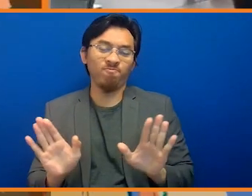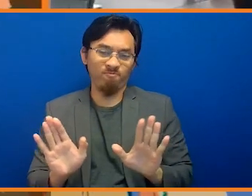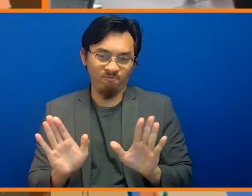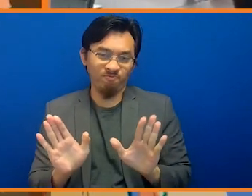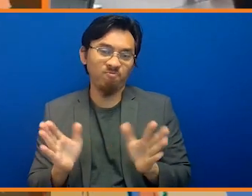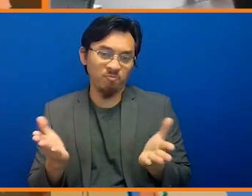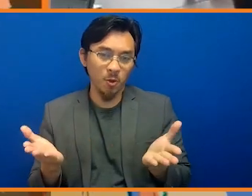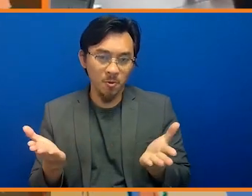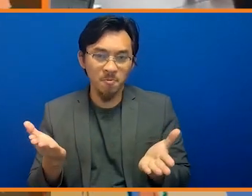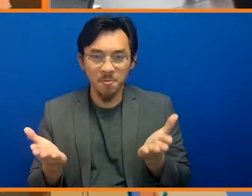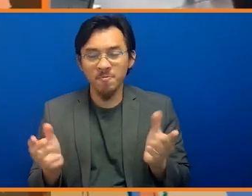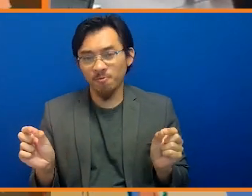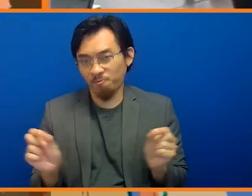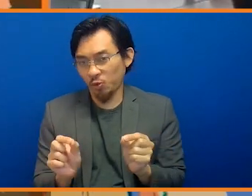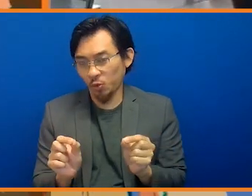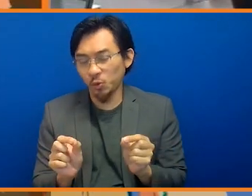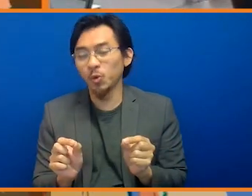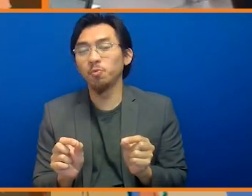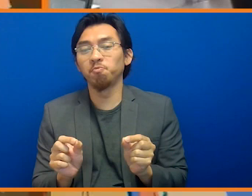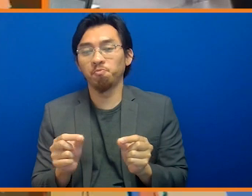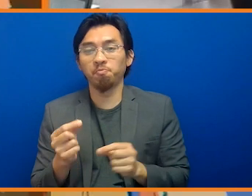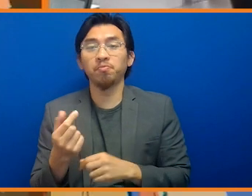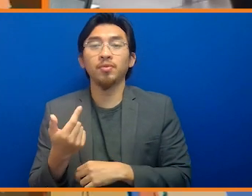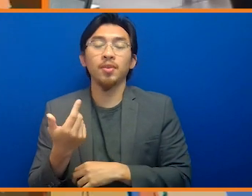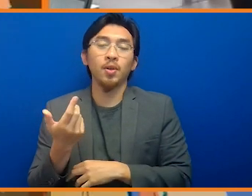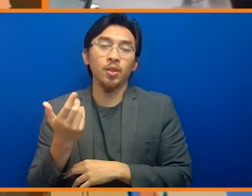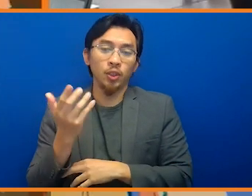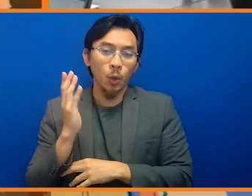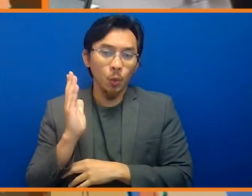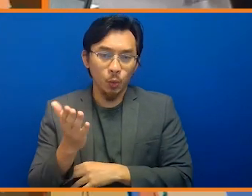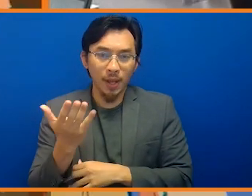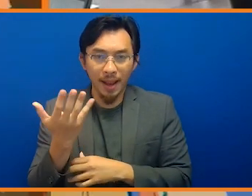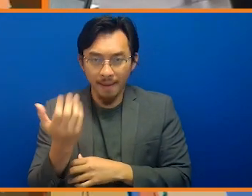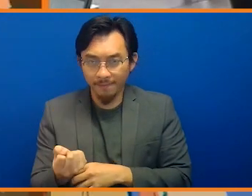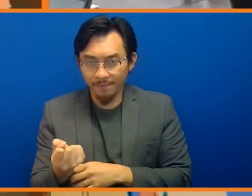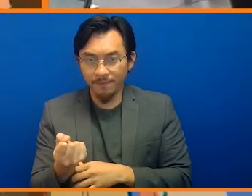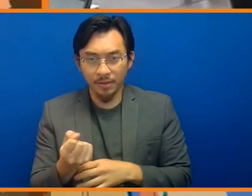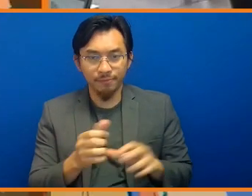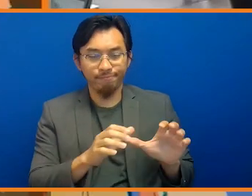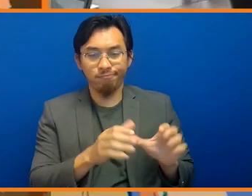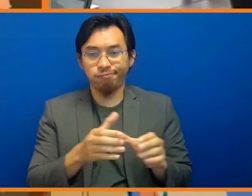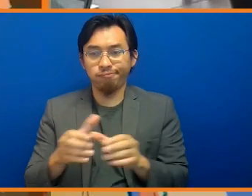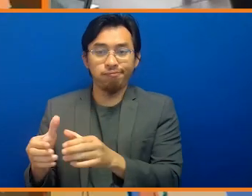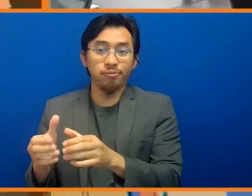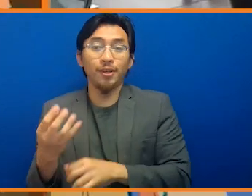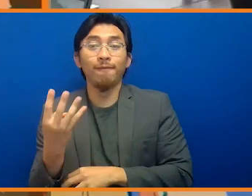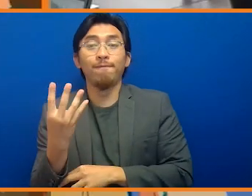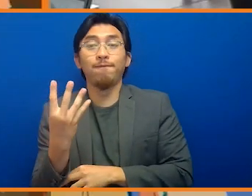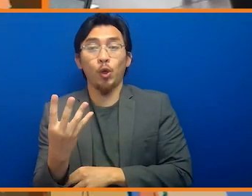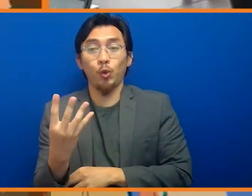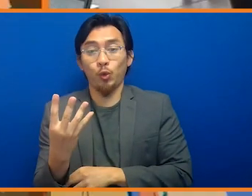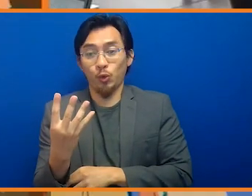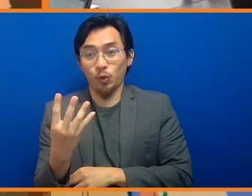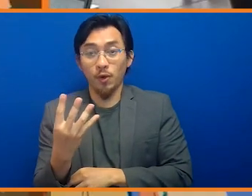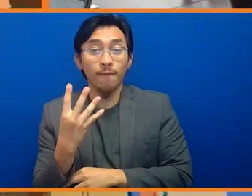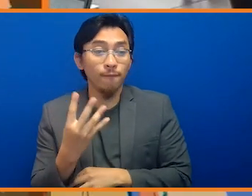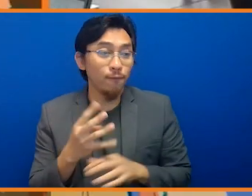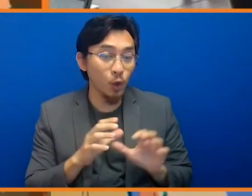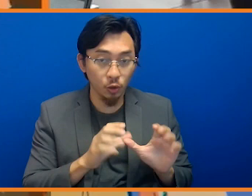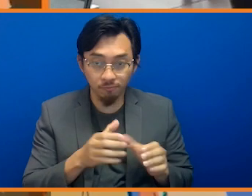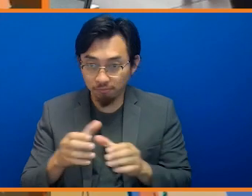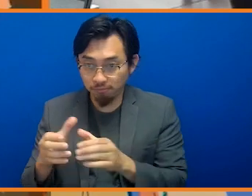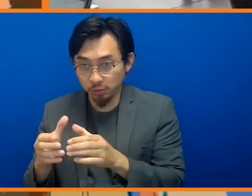too long. I will have a breakout room, only four